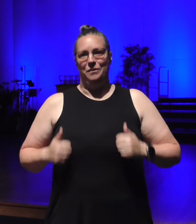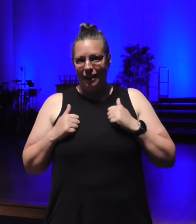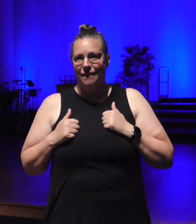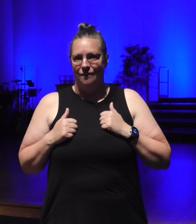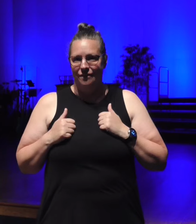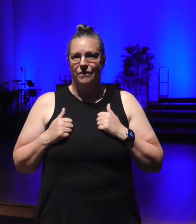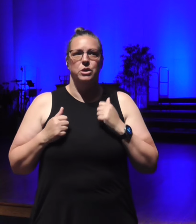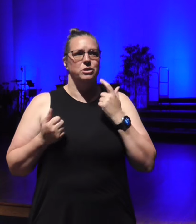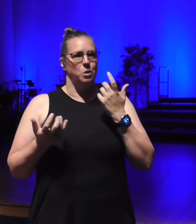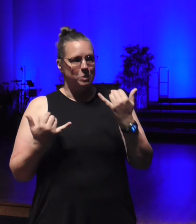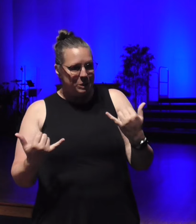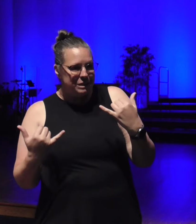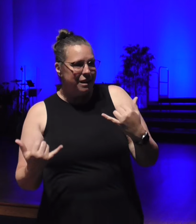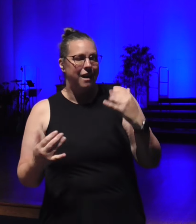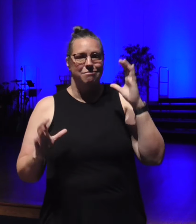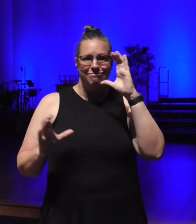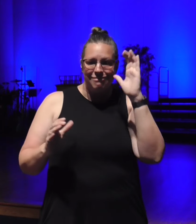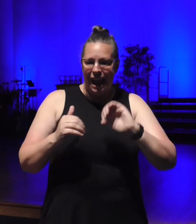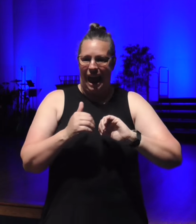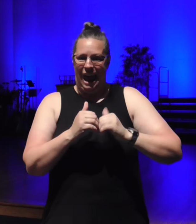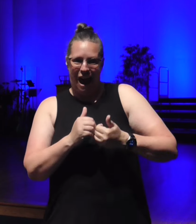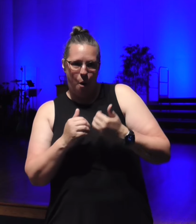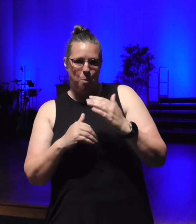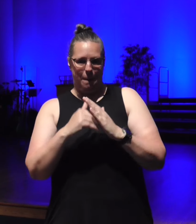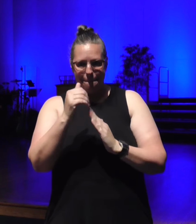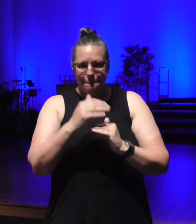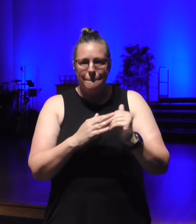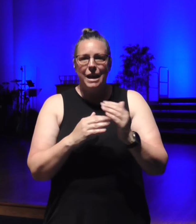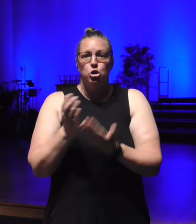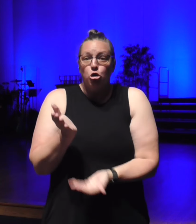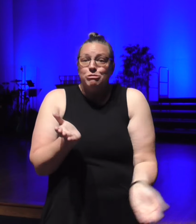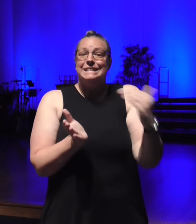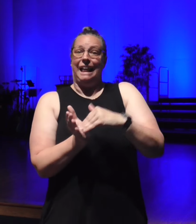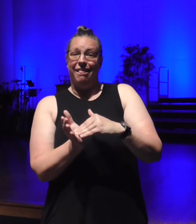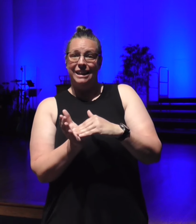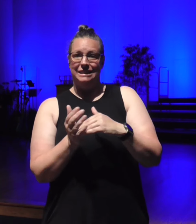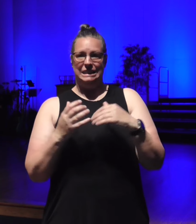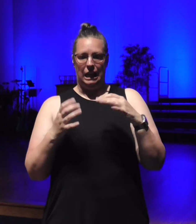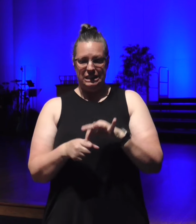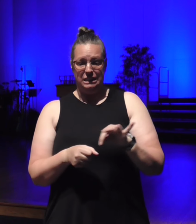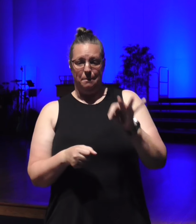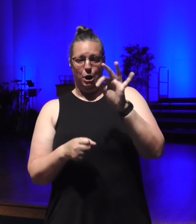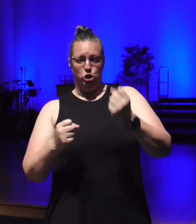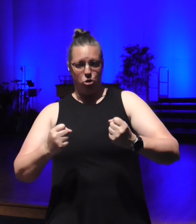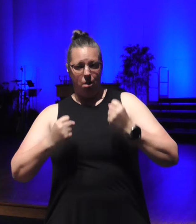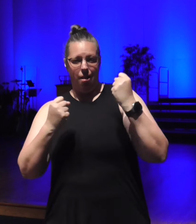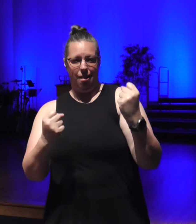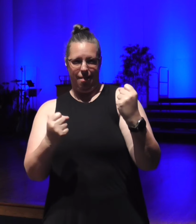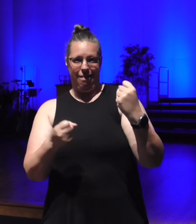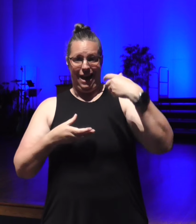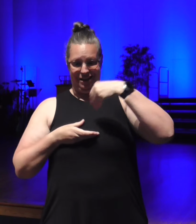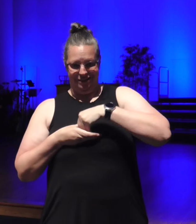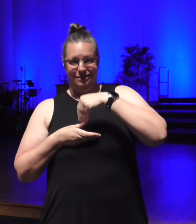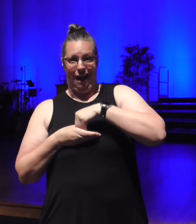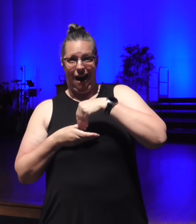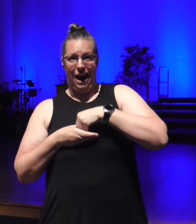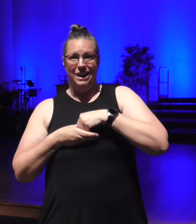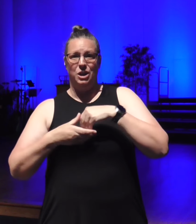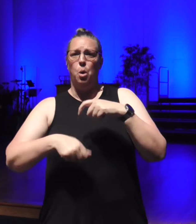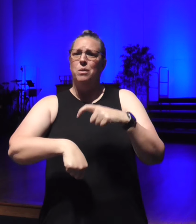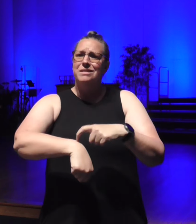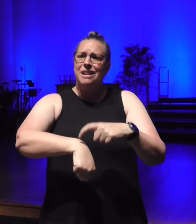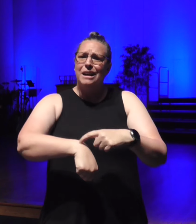can build resilience and spiritual fortitude within ourselves in times when it